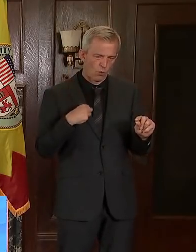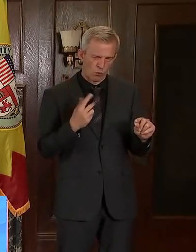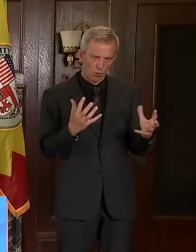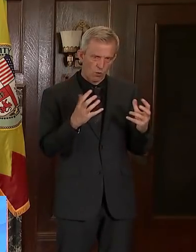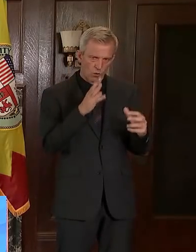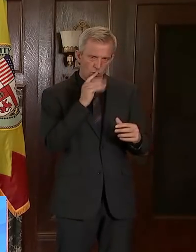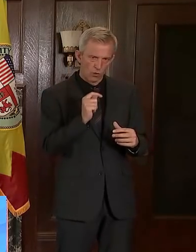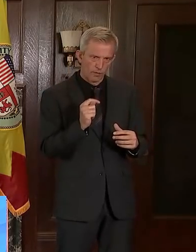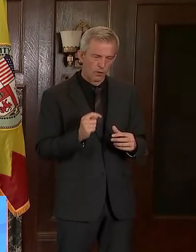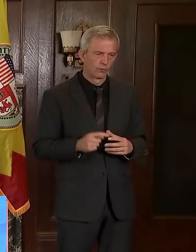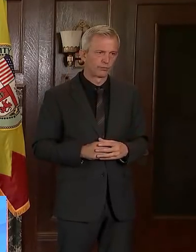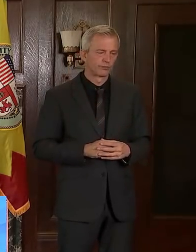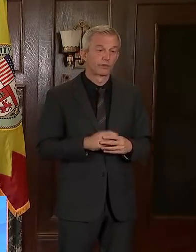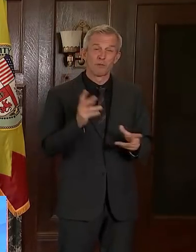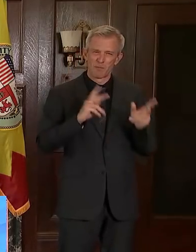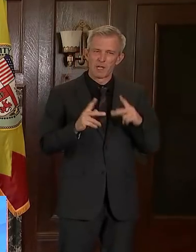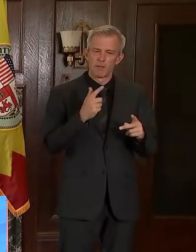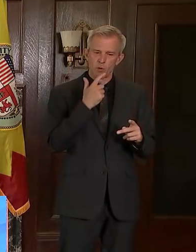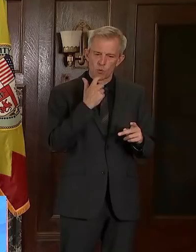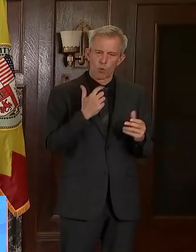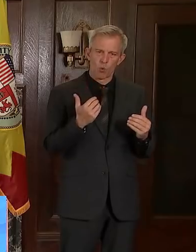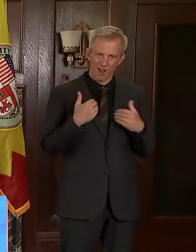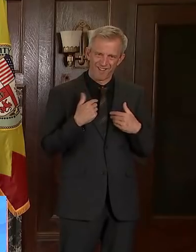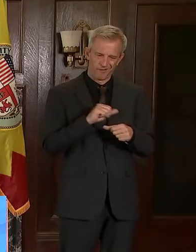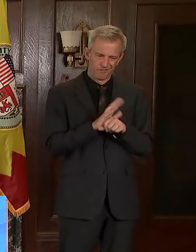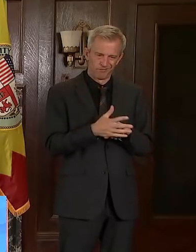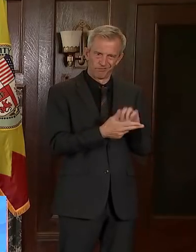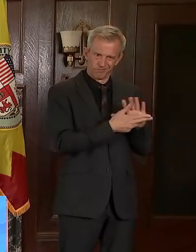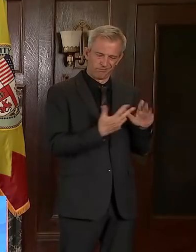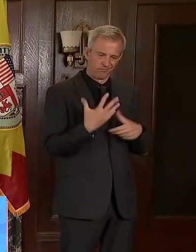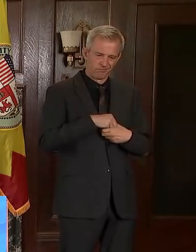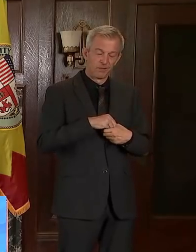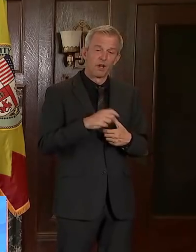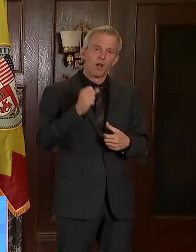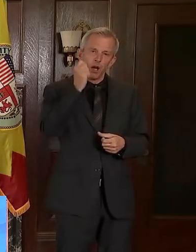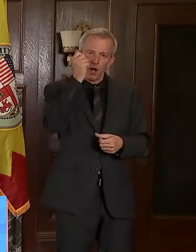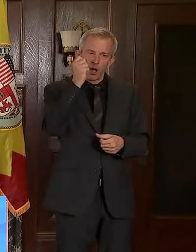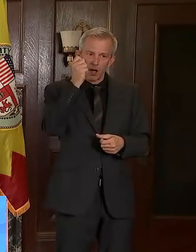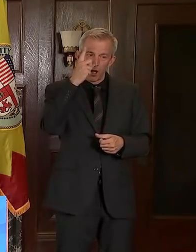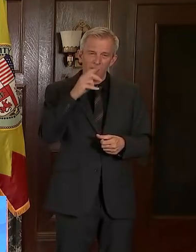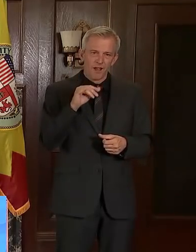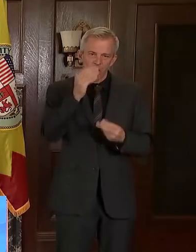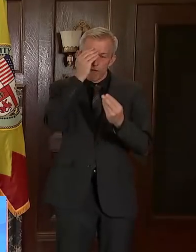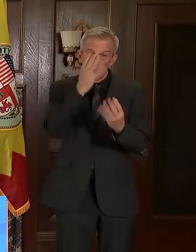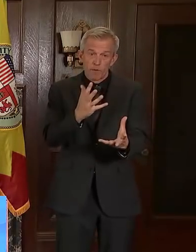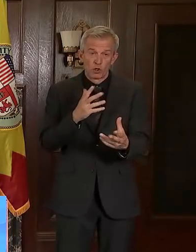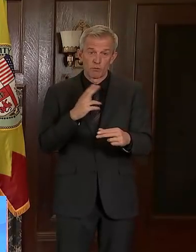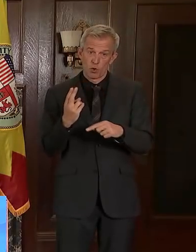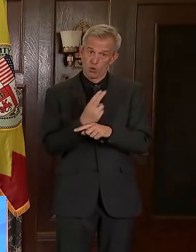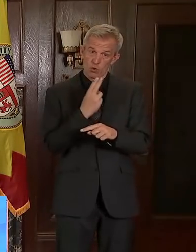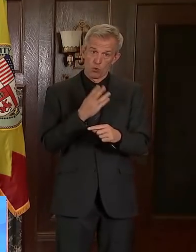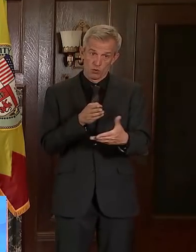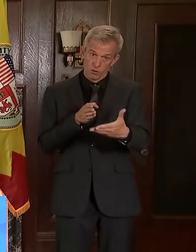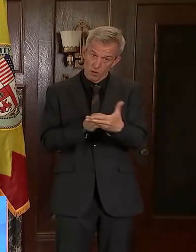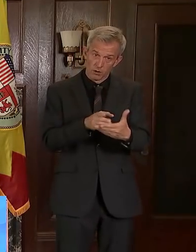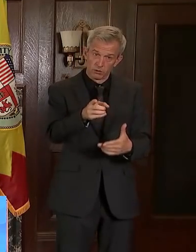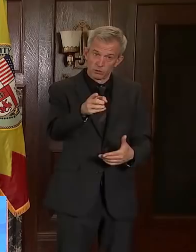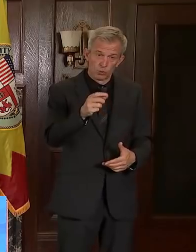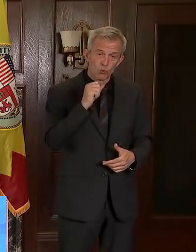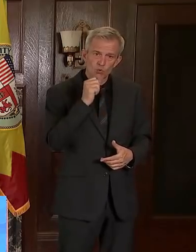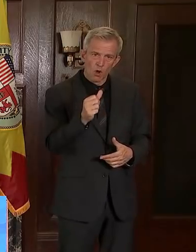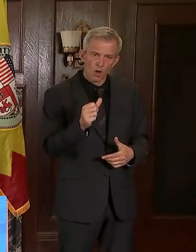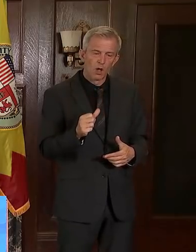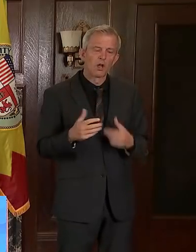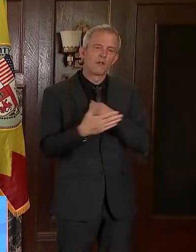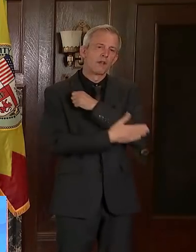people who test positive. This information will never be used to harm you or your family. The County Department